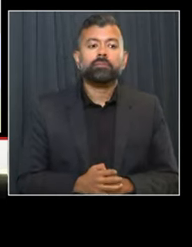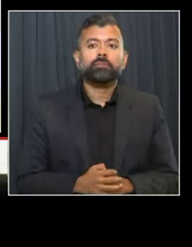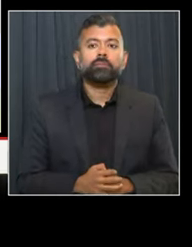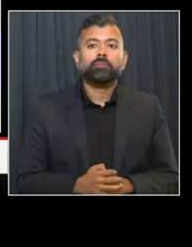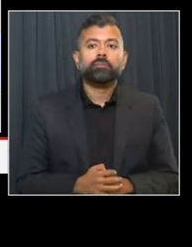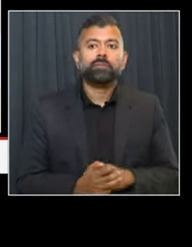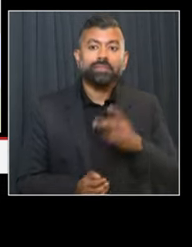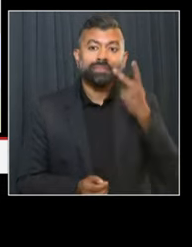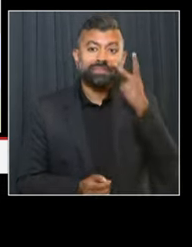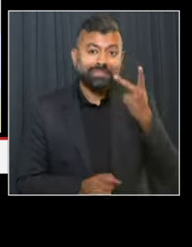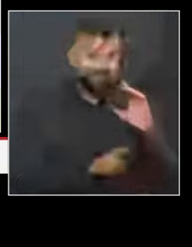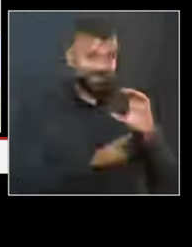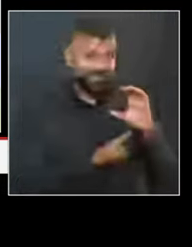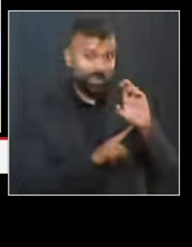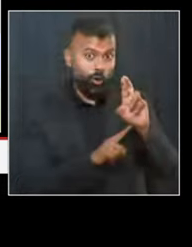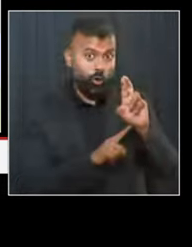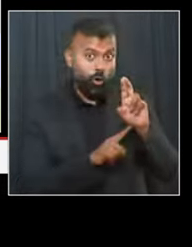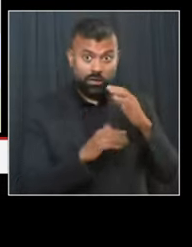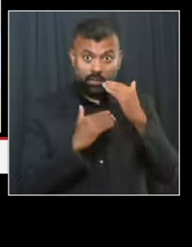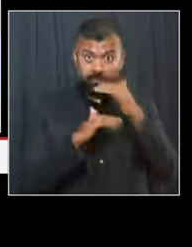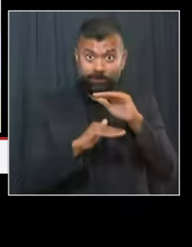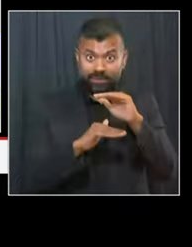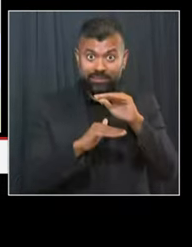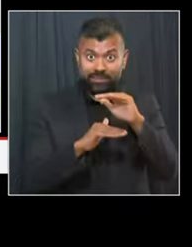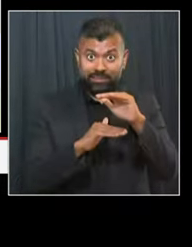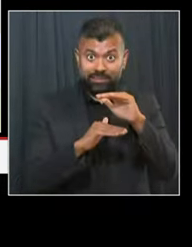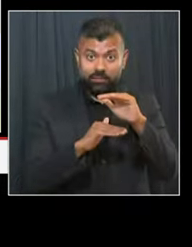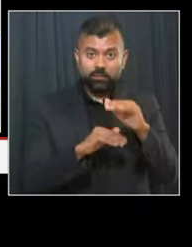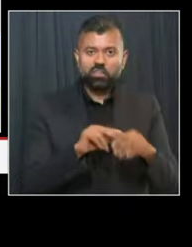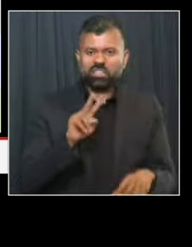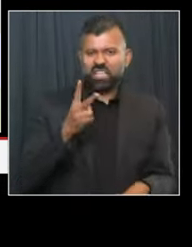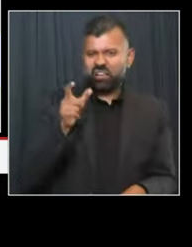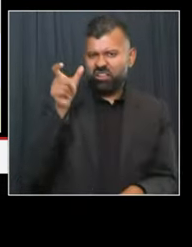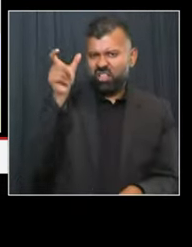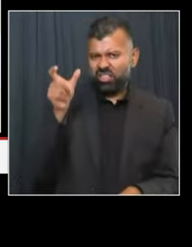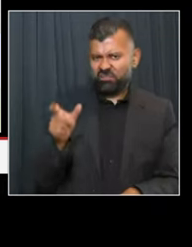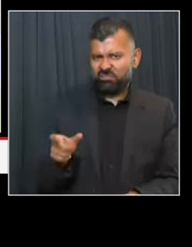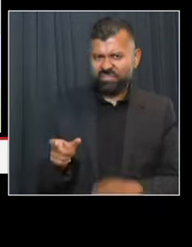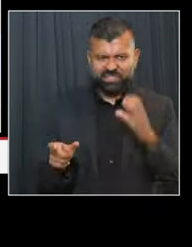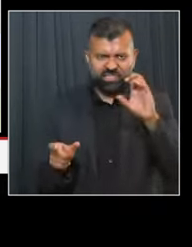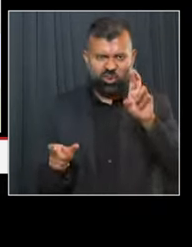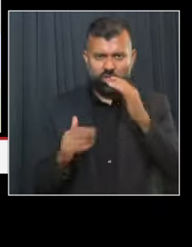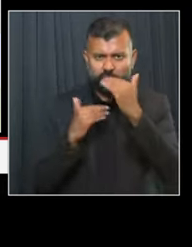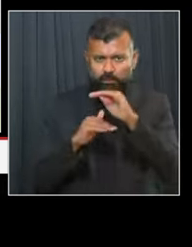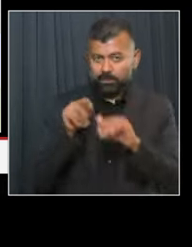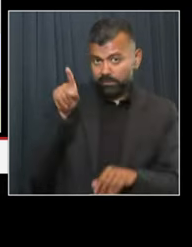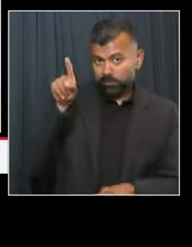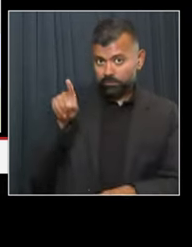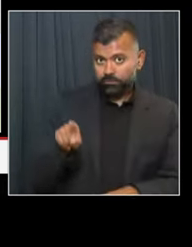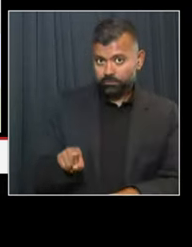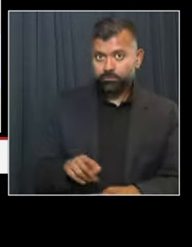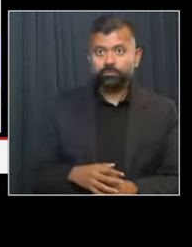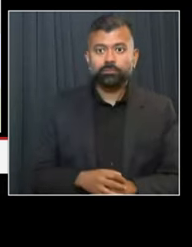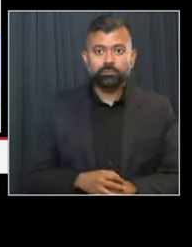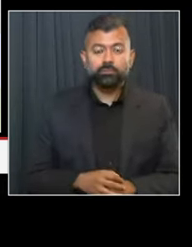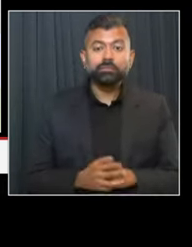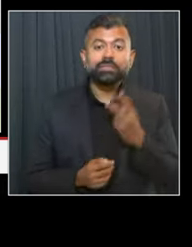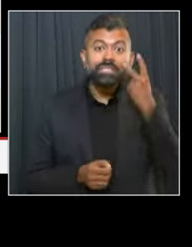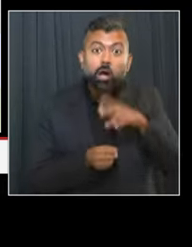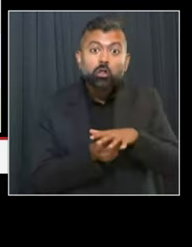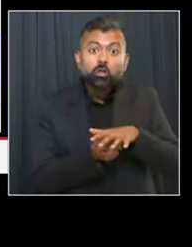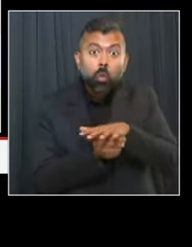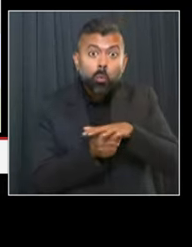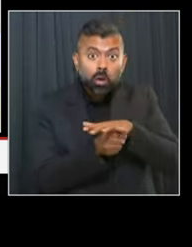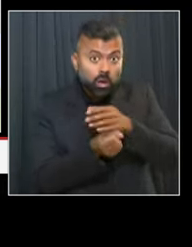would have limited us to our spending, that's the second column. So on local funds, you see it would have limited us to spend $10.7